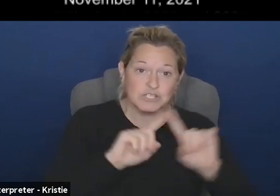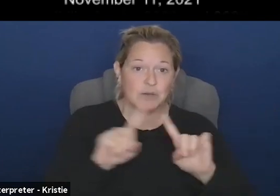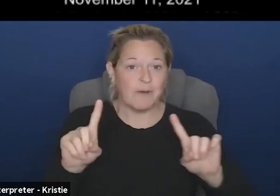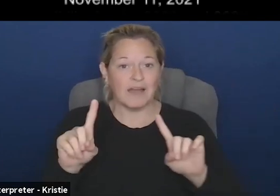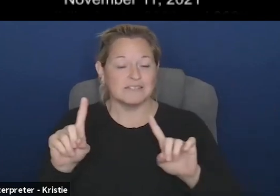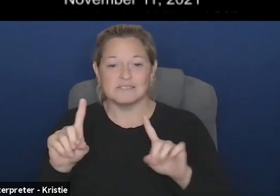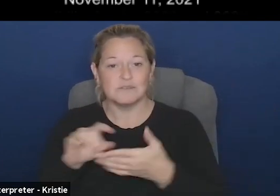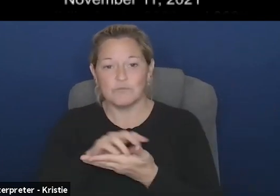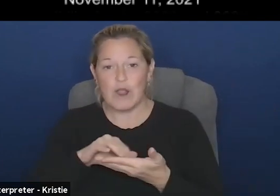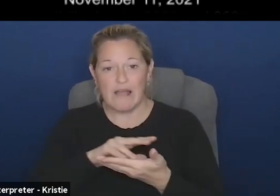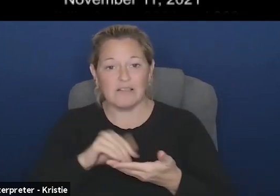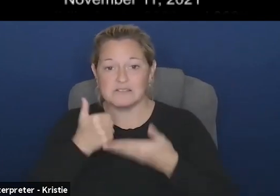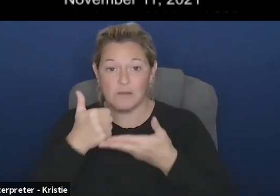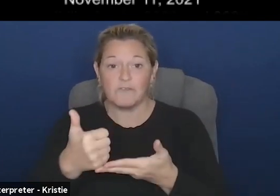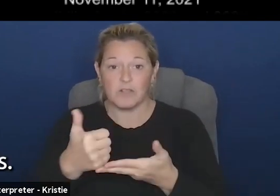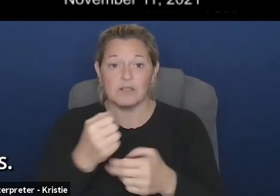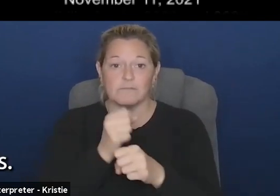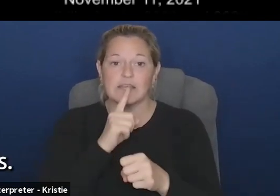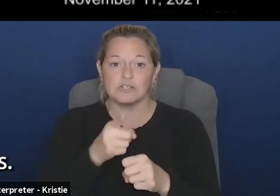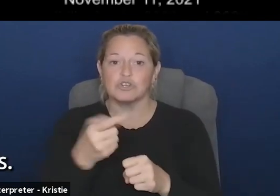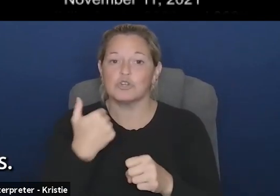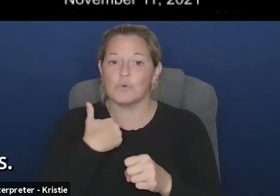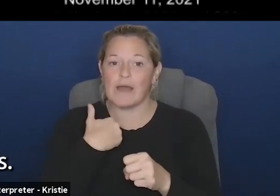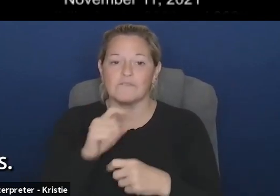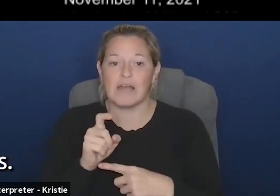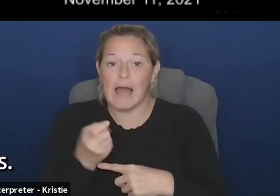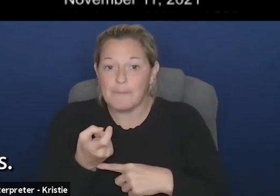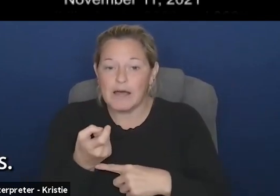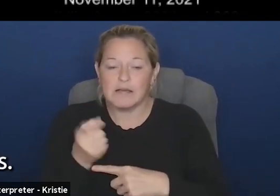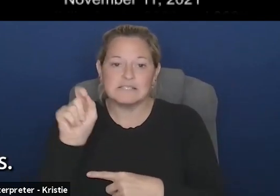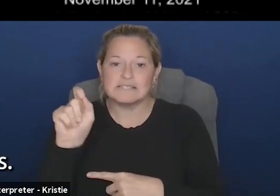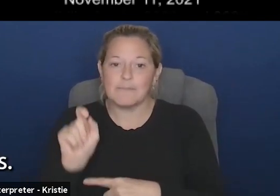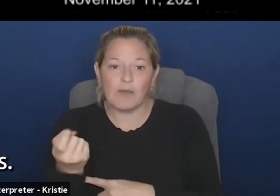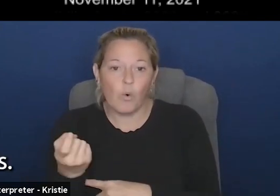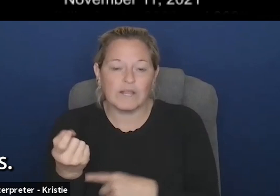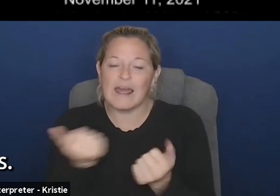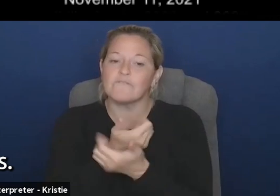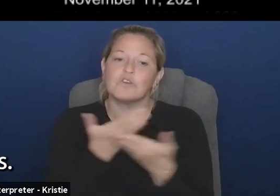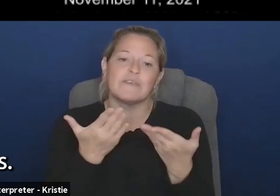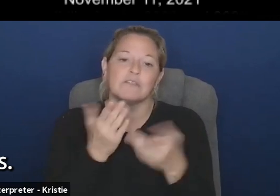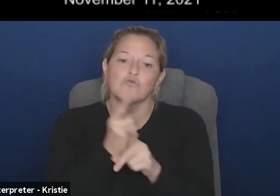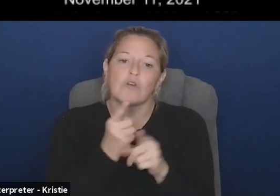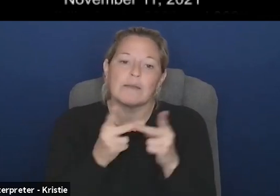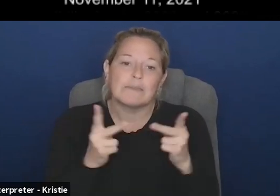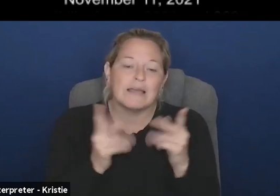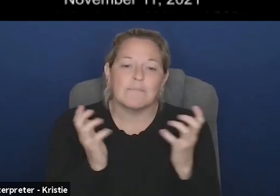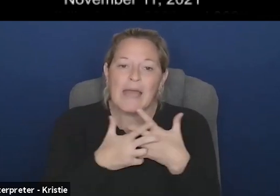really useful in making sure that you've got your commas, your semicolons, and to match your